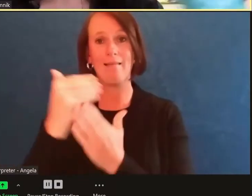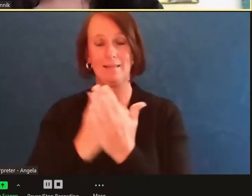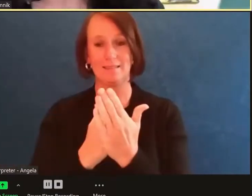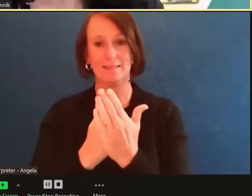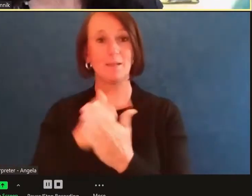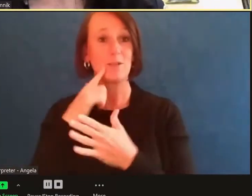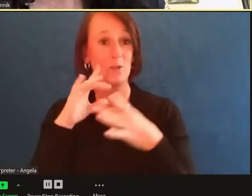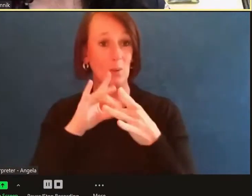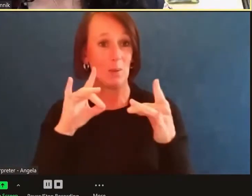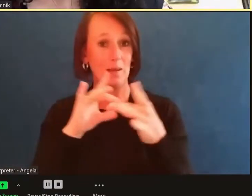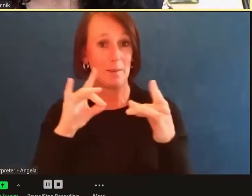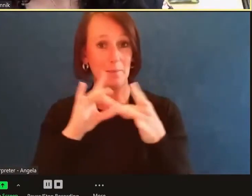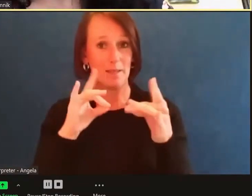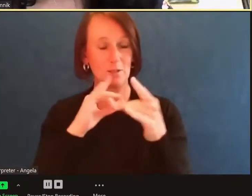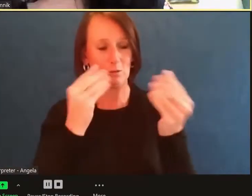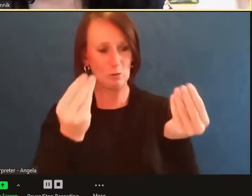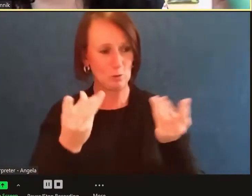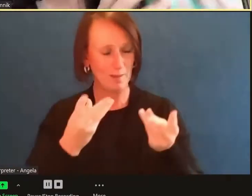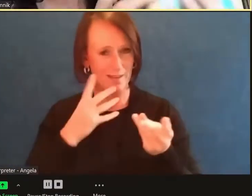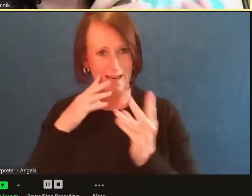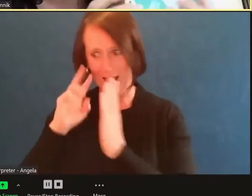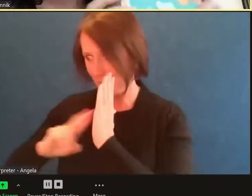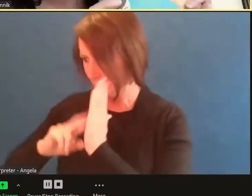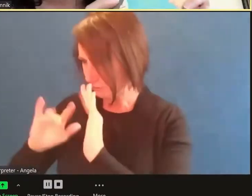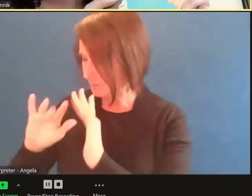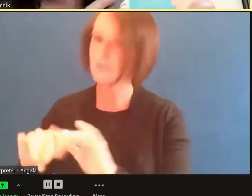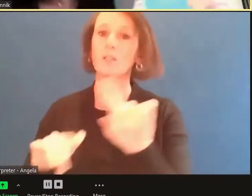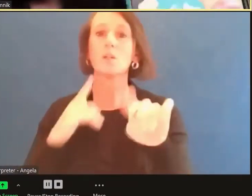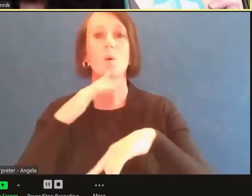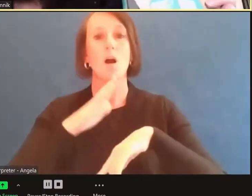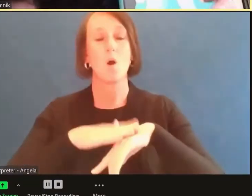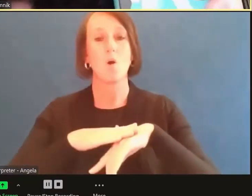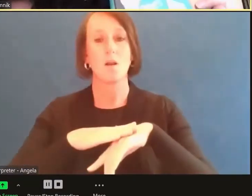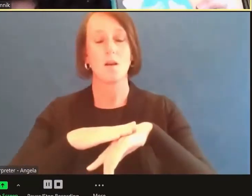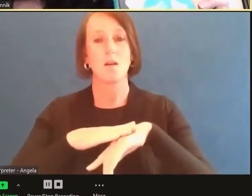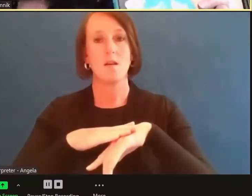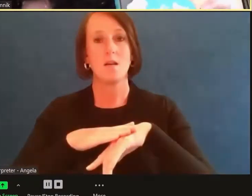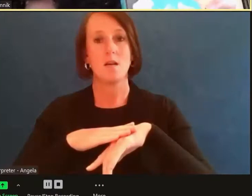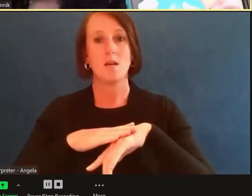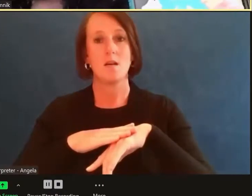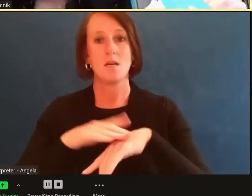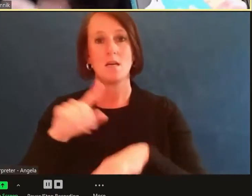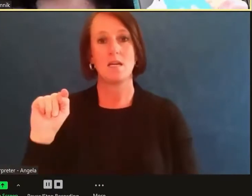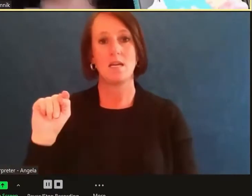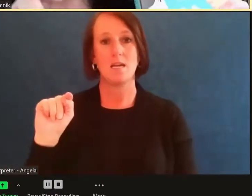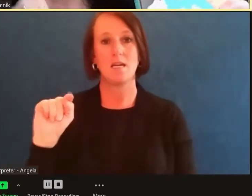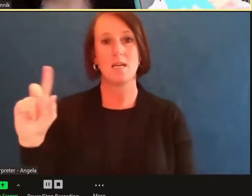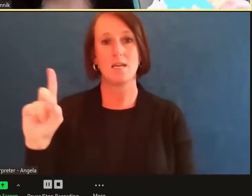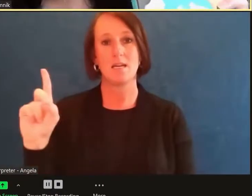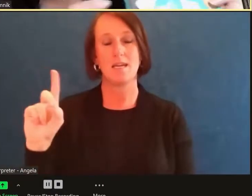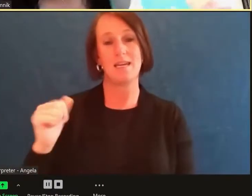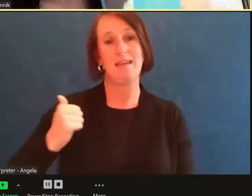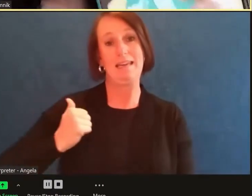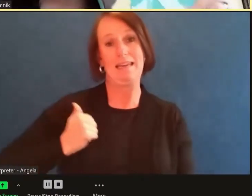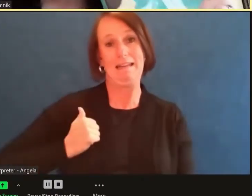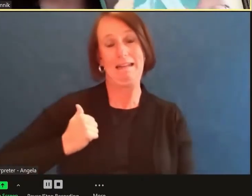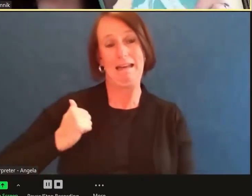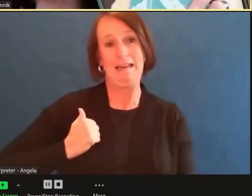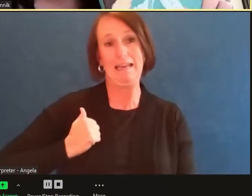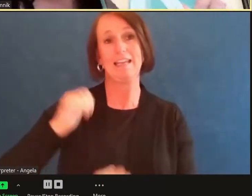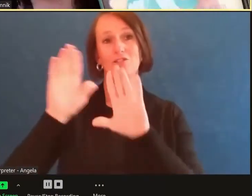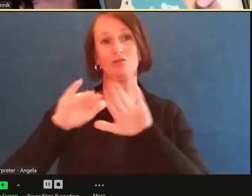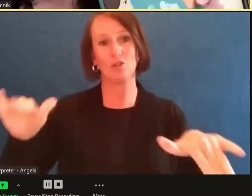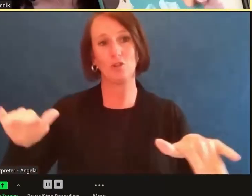mentioned this to me and I looked it up, Eric. You are on the TD Canadian Children's Literature Award for this